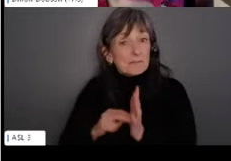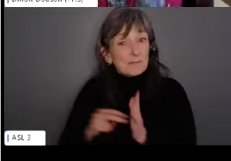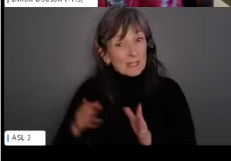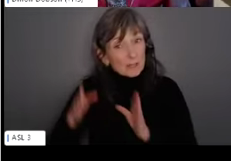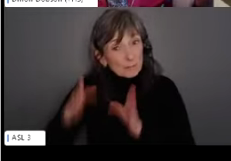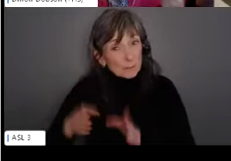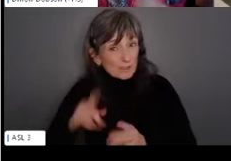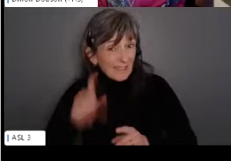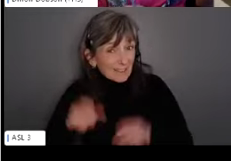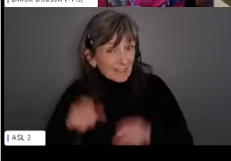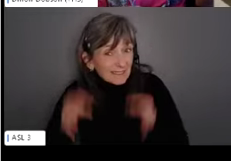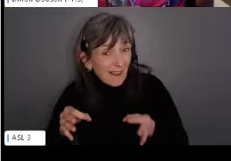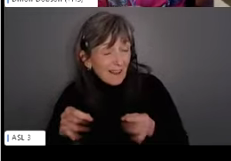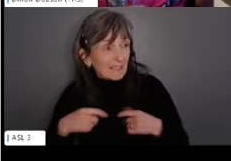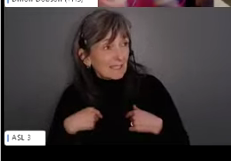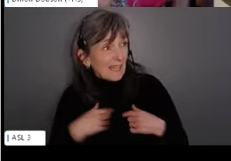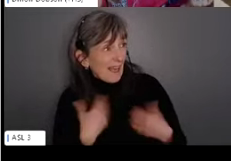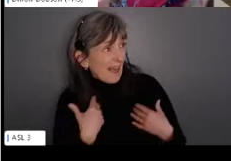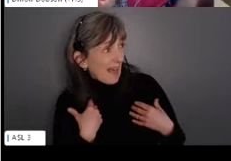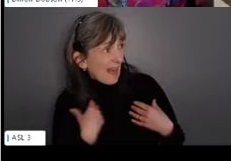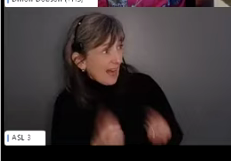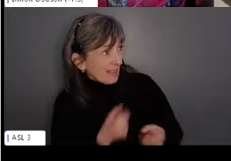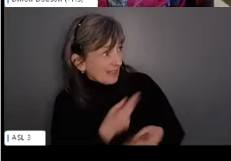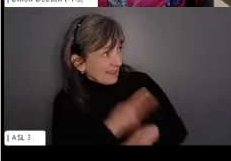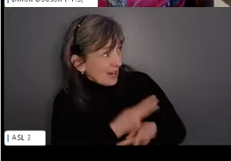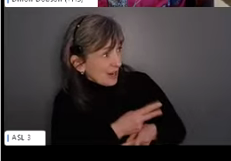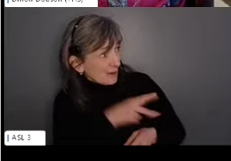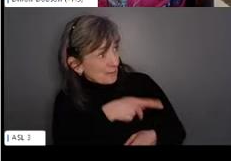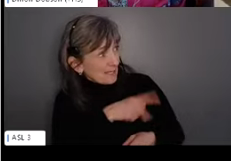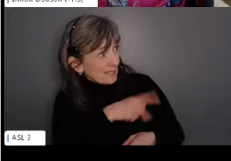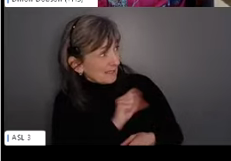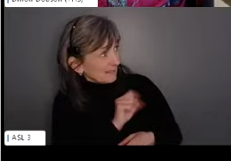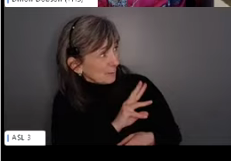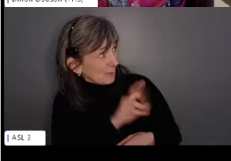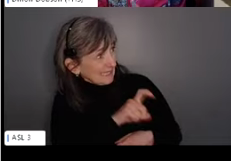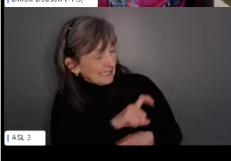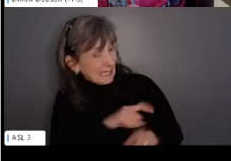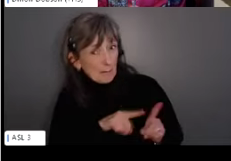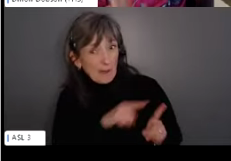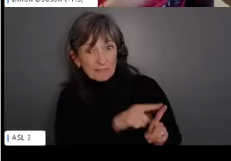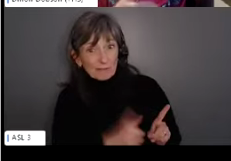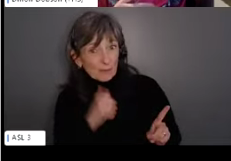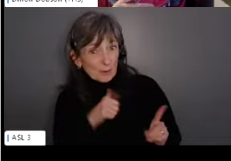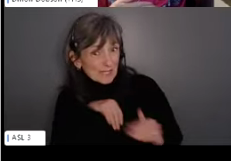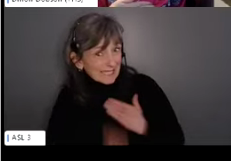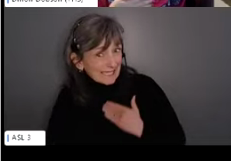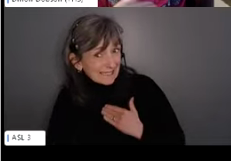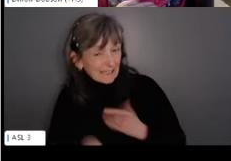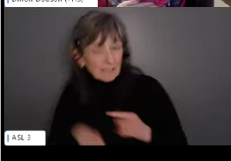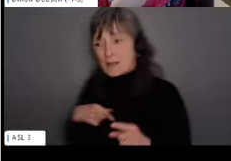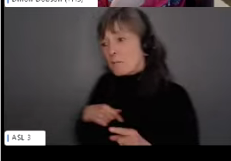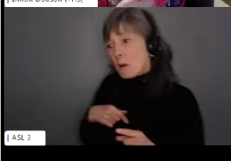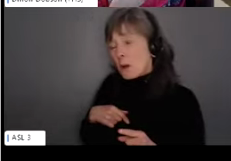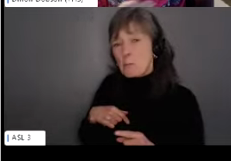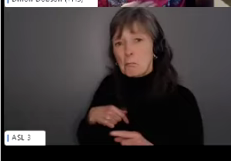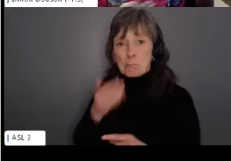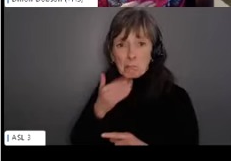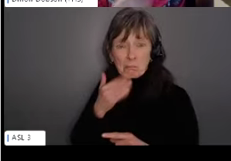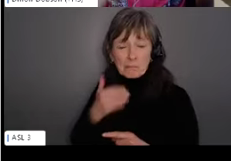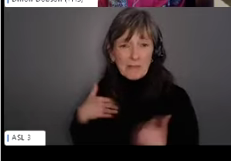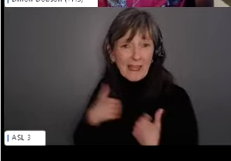decade, or the healthcare PSW support that they might need. Another situation that I do want to raise is